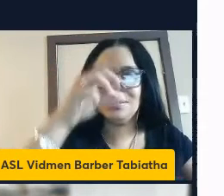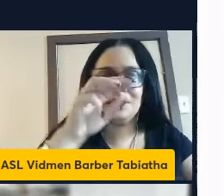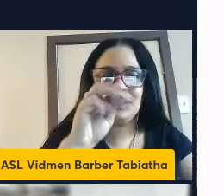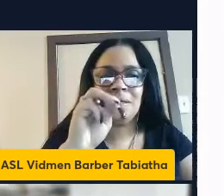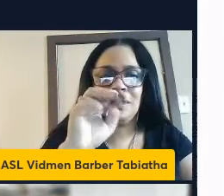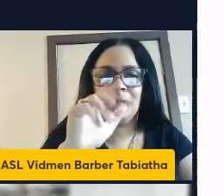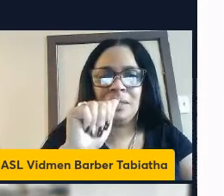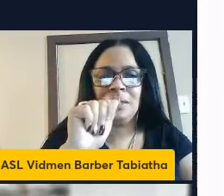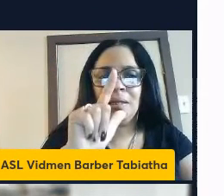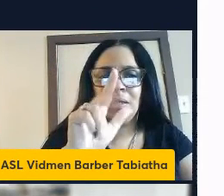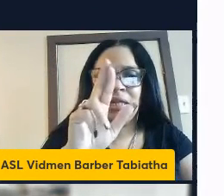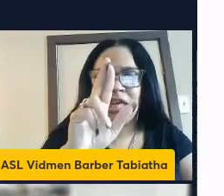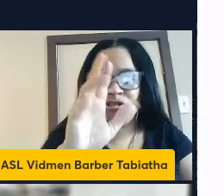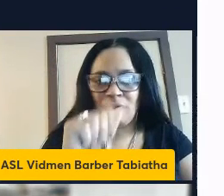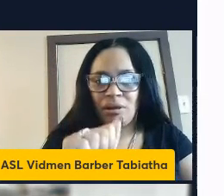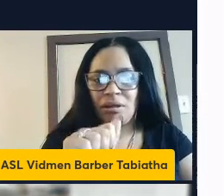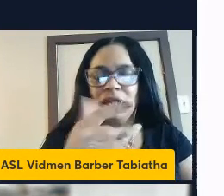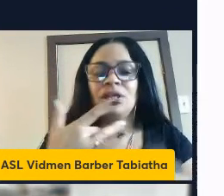health concern.